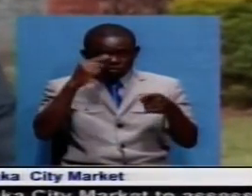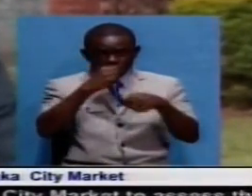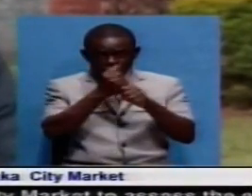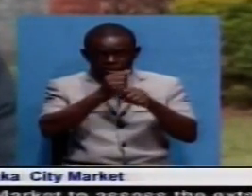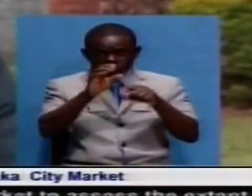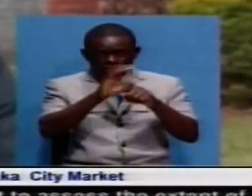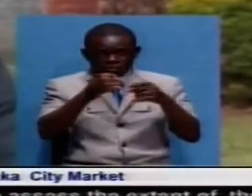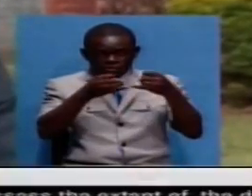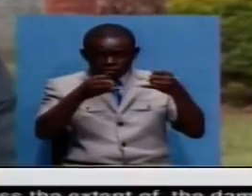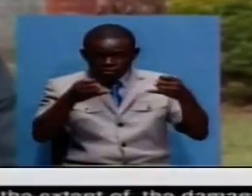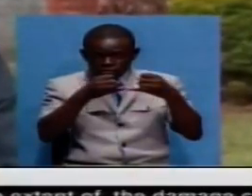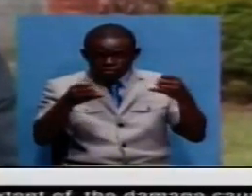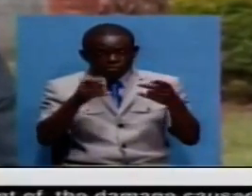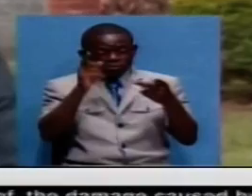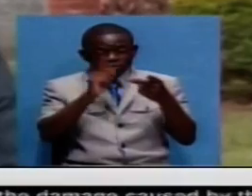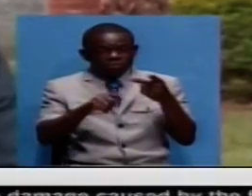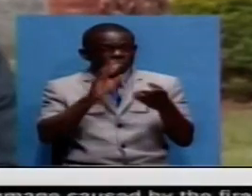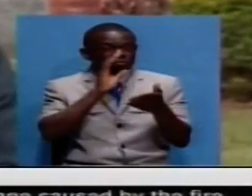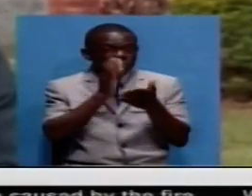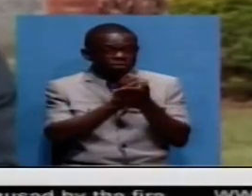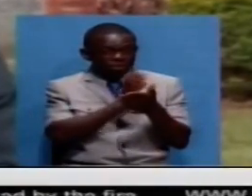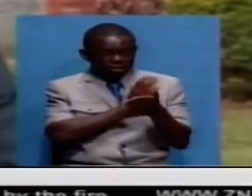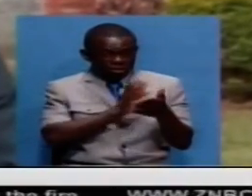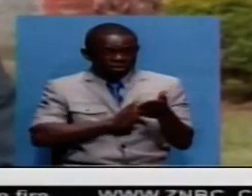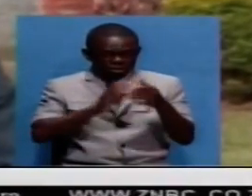Chagwa Lungu. These are at the back door of Ndola,